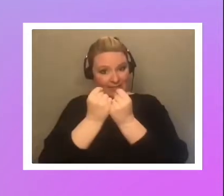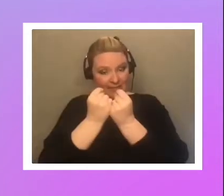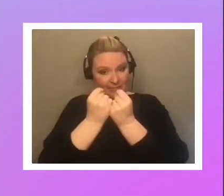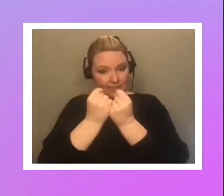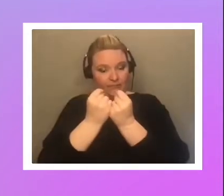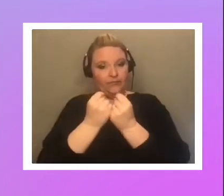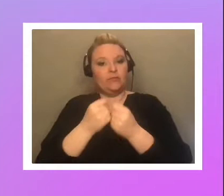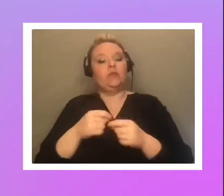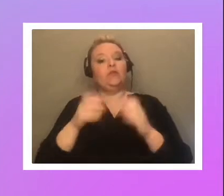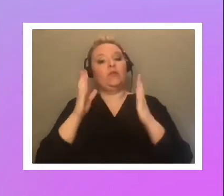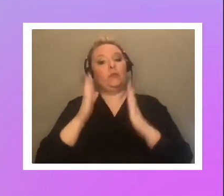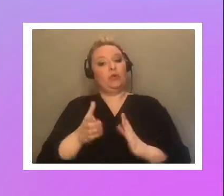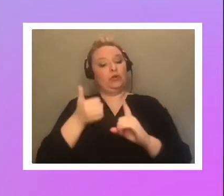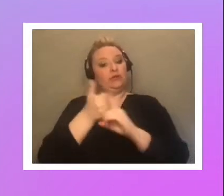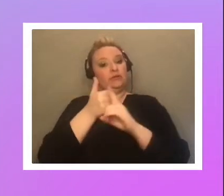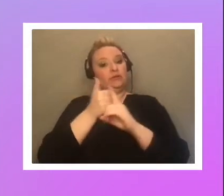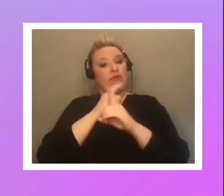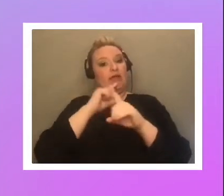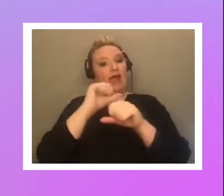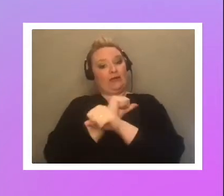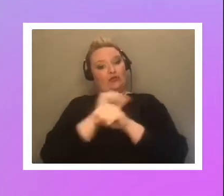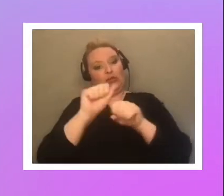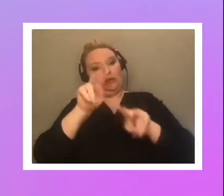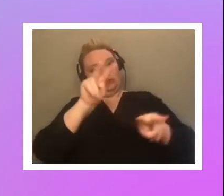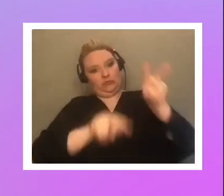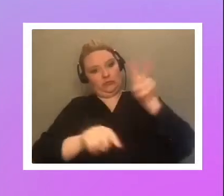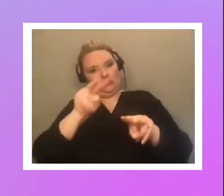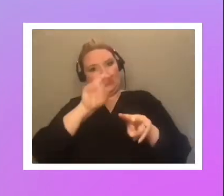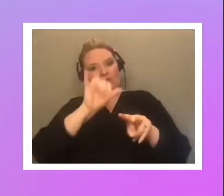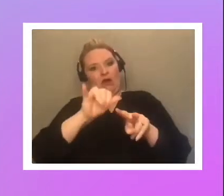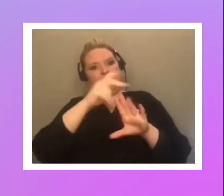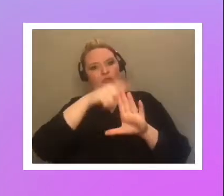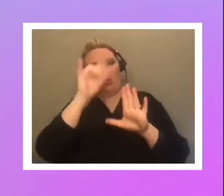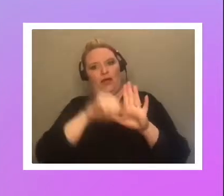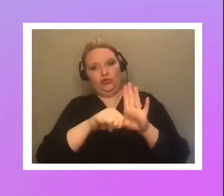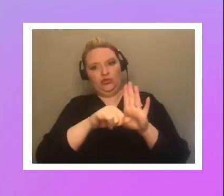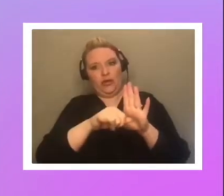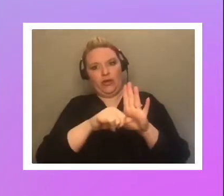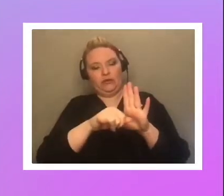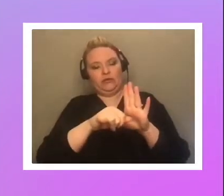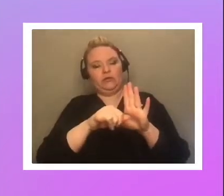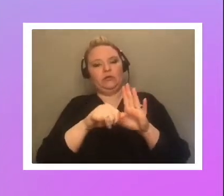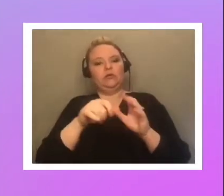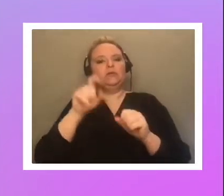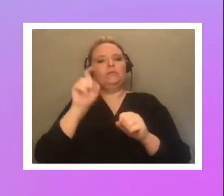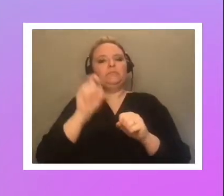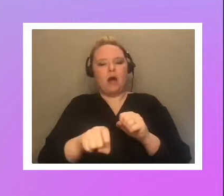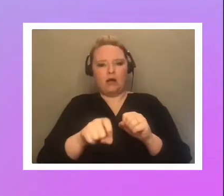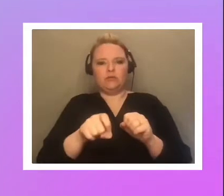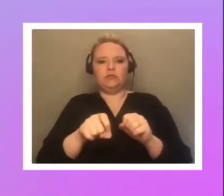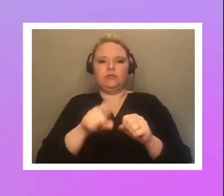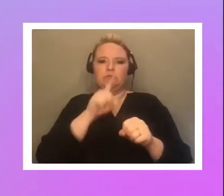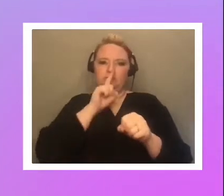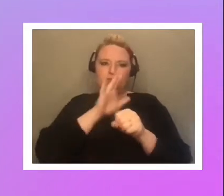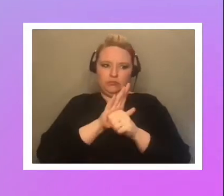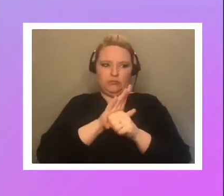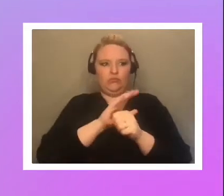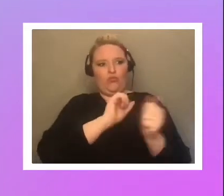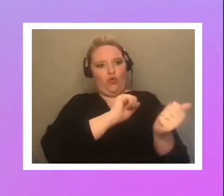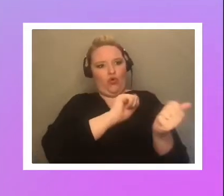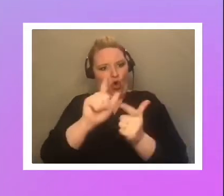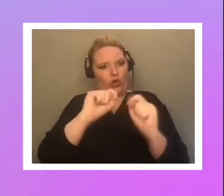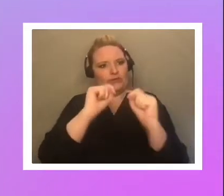the person who's actually overseeing that project must ensure that every team